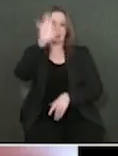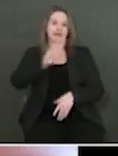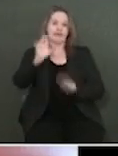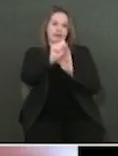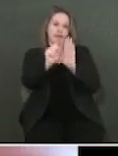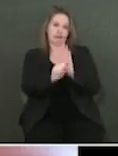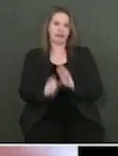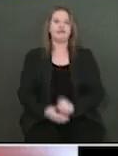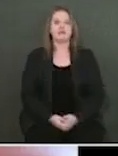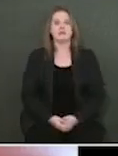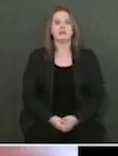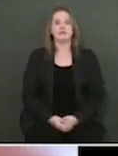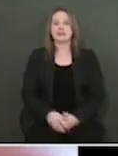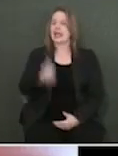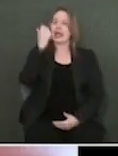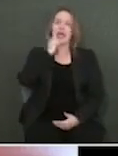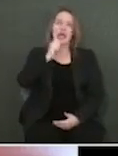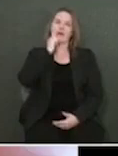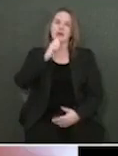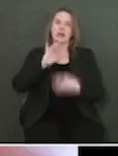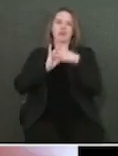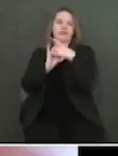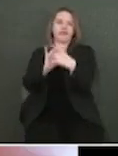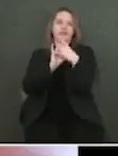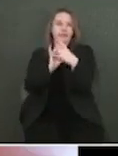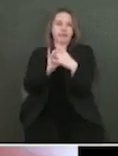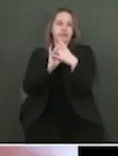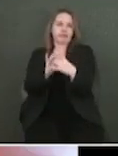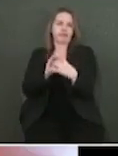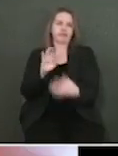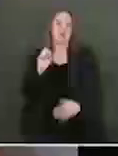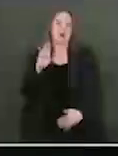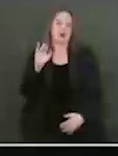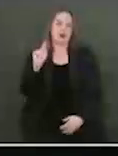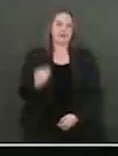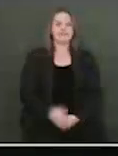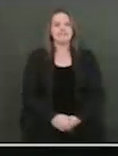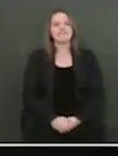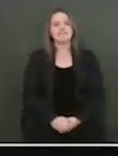So we're daily connected to what's going on at ERCOT.